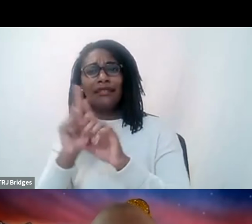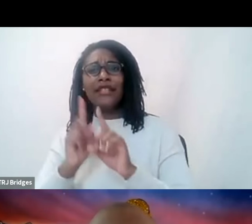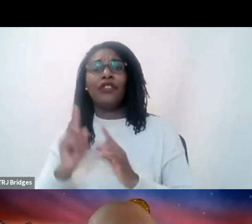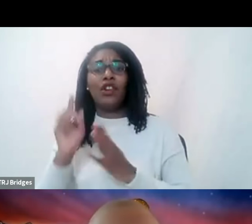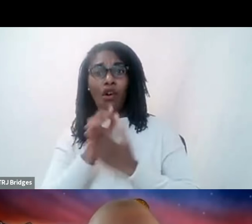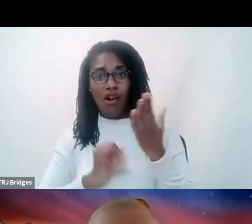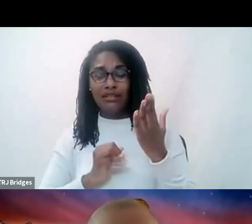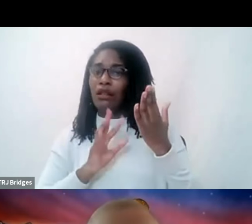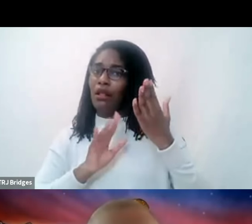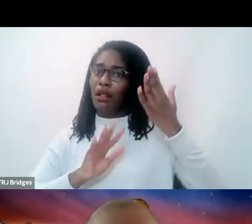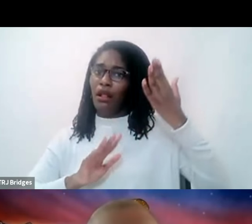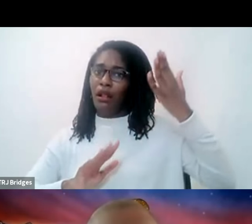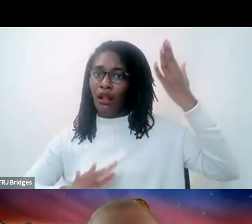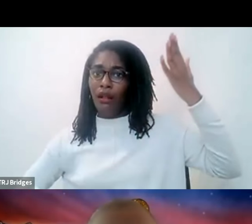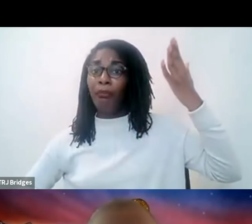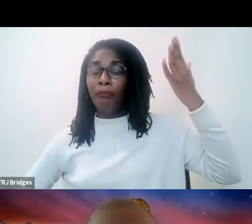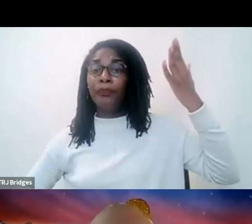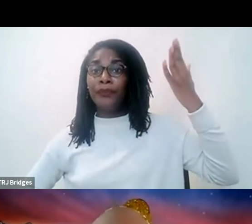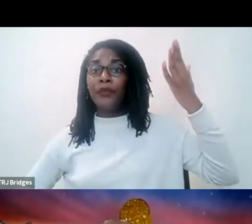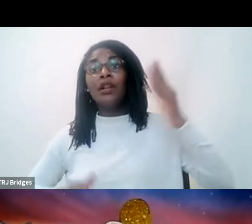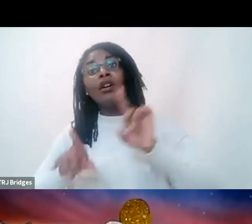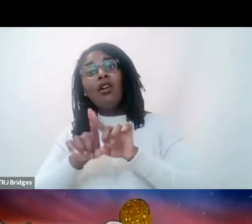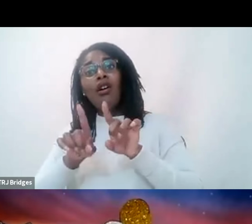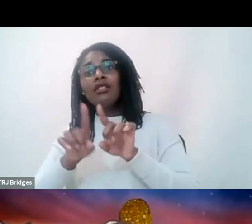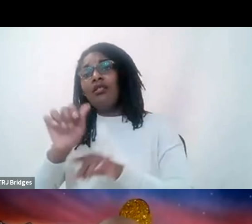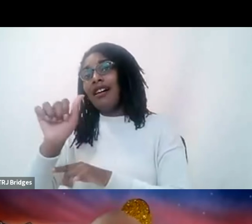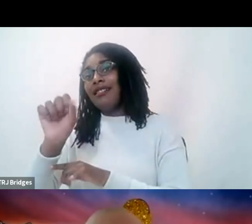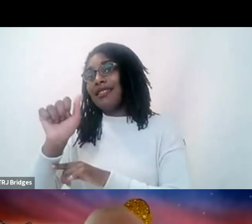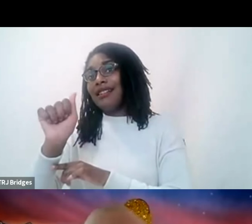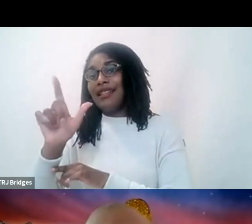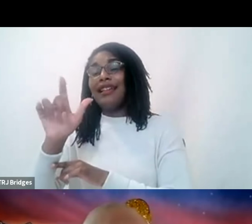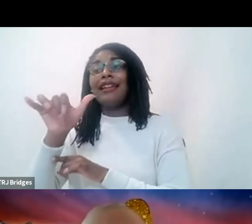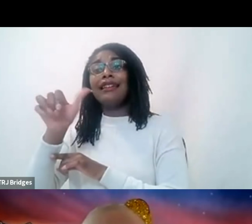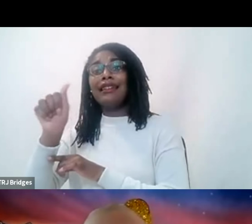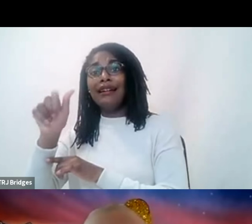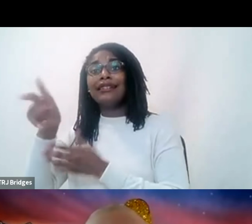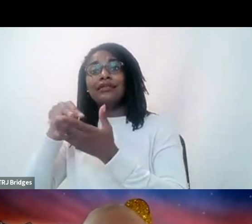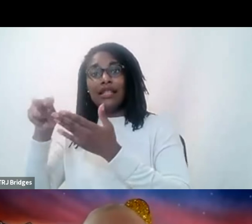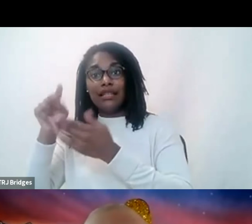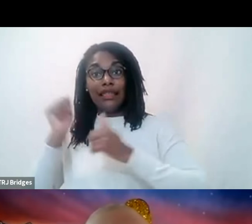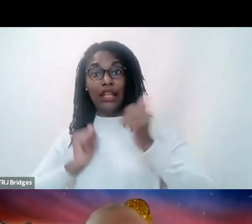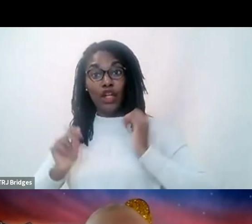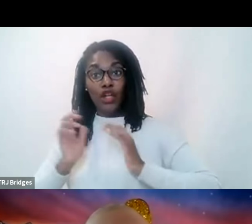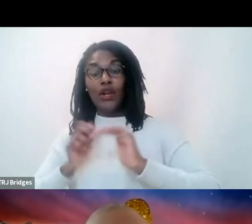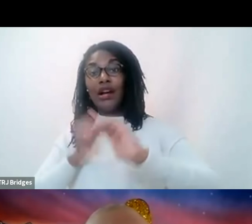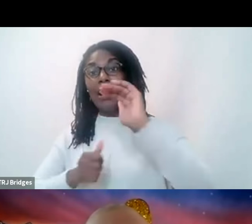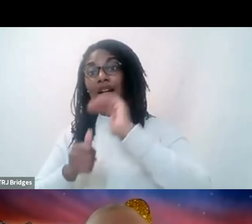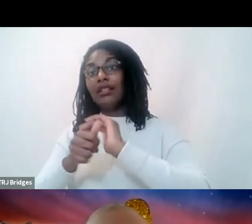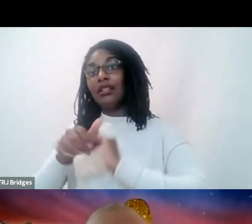Salim's Forces of Nature Dance Company and the Asase Ya African American Dance Theater under the tutelage of